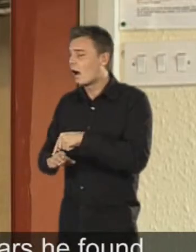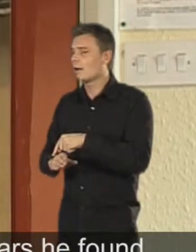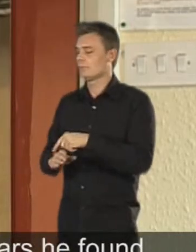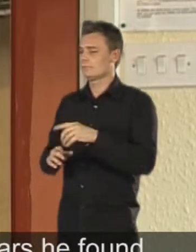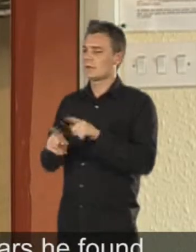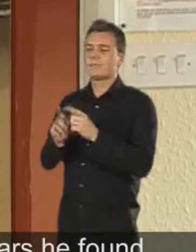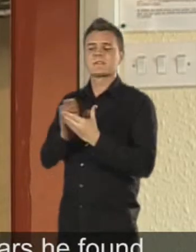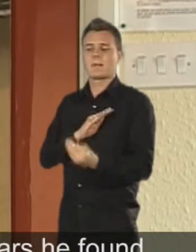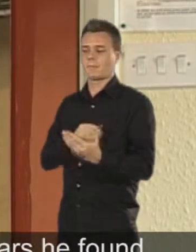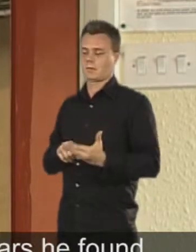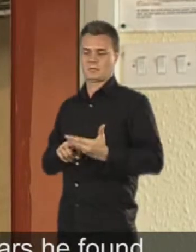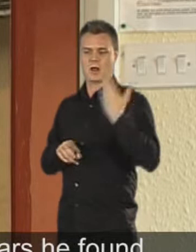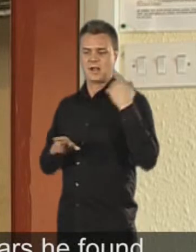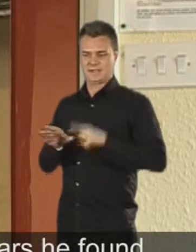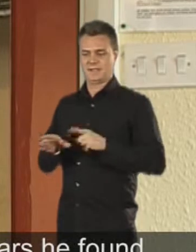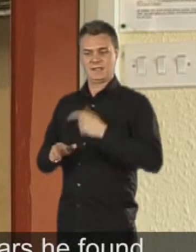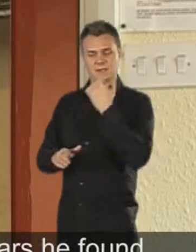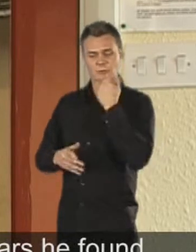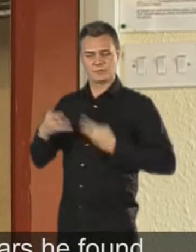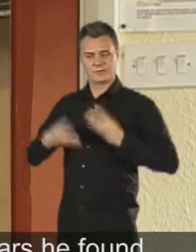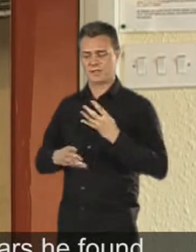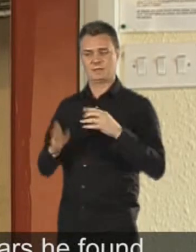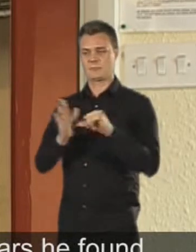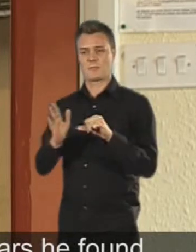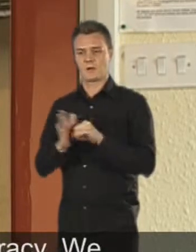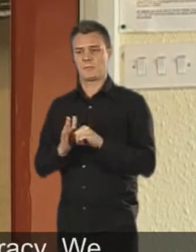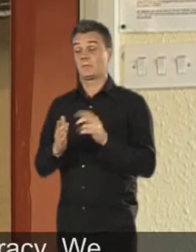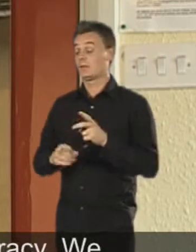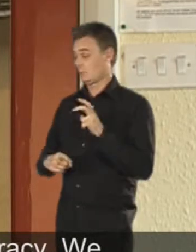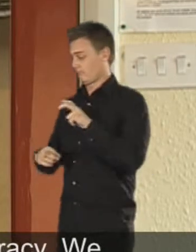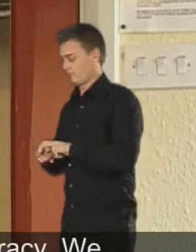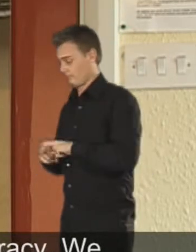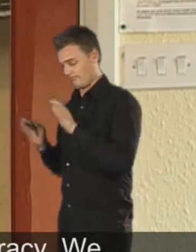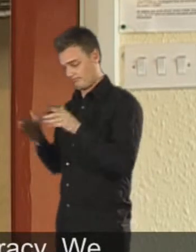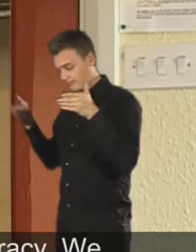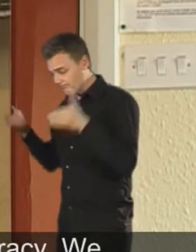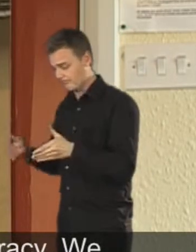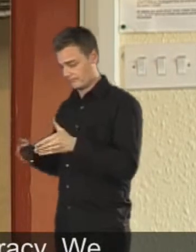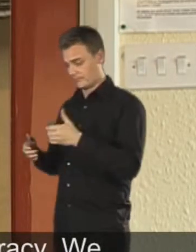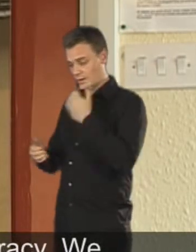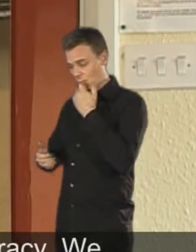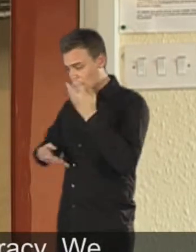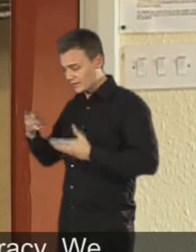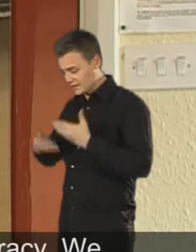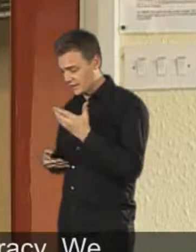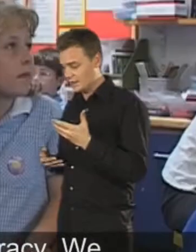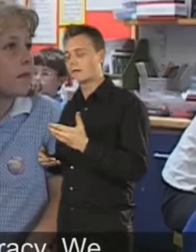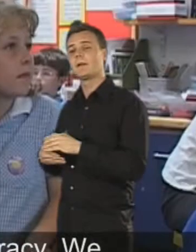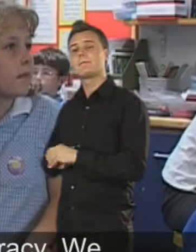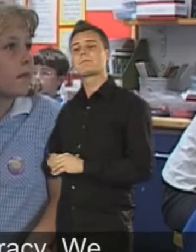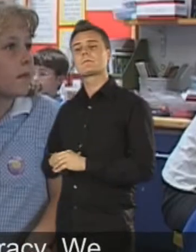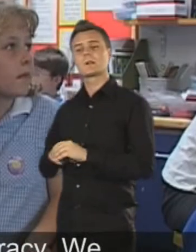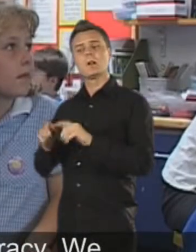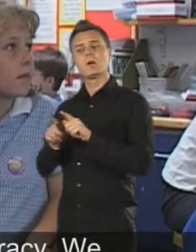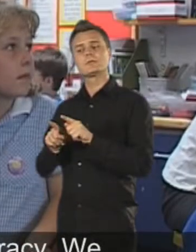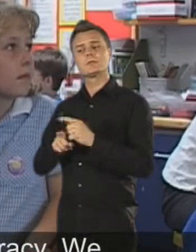for instance, in his early years he found numeracy particularly difficult, so really the workstation was used to focus on numeracy. We